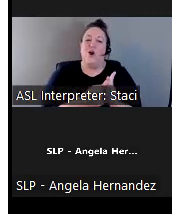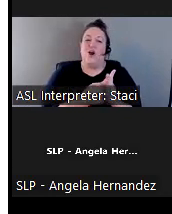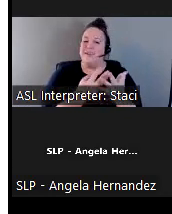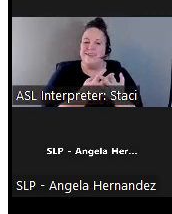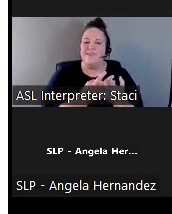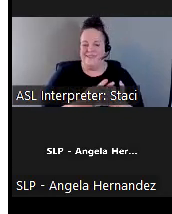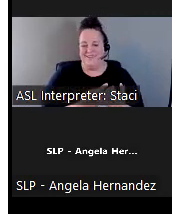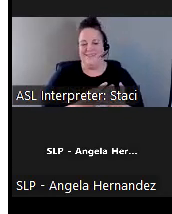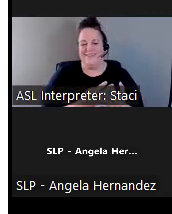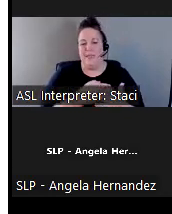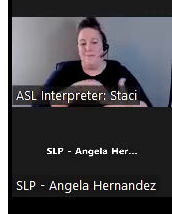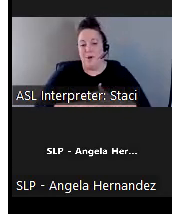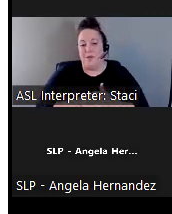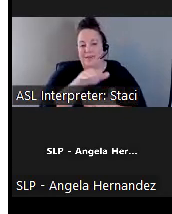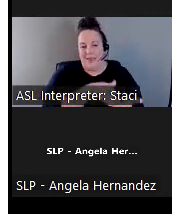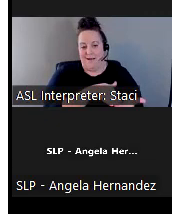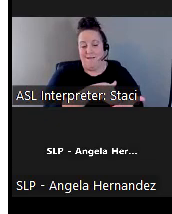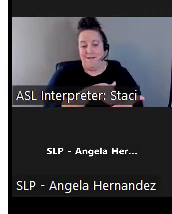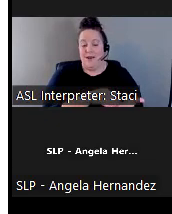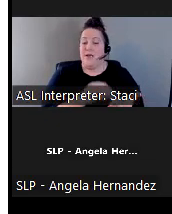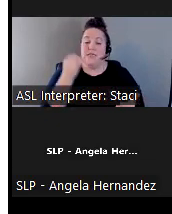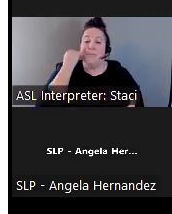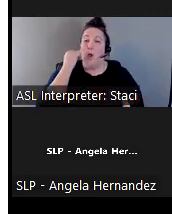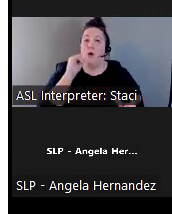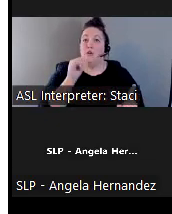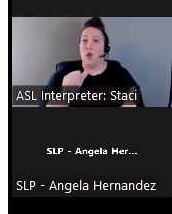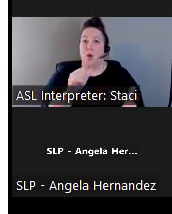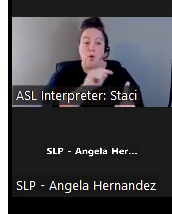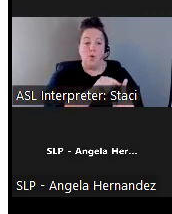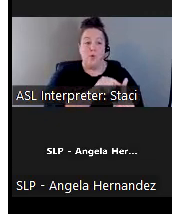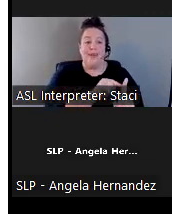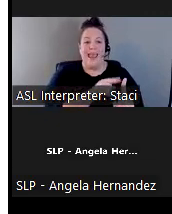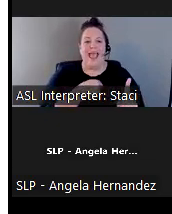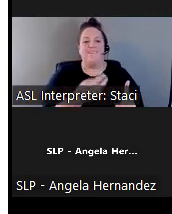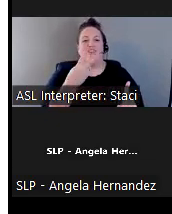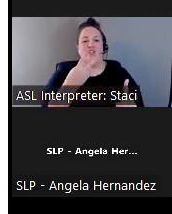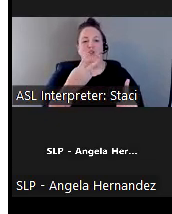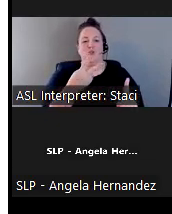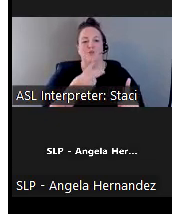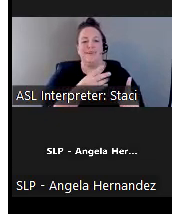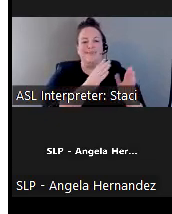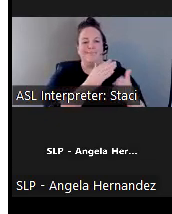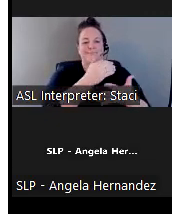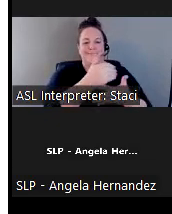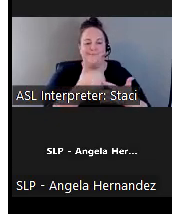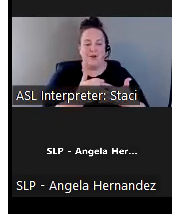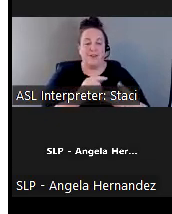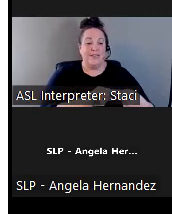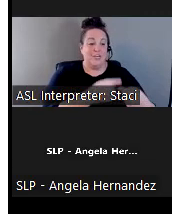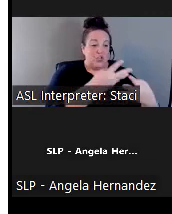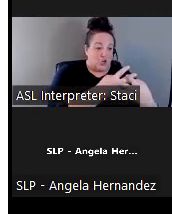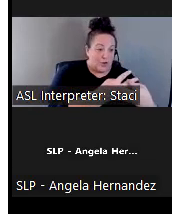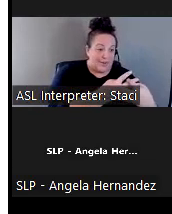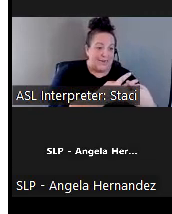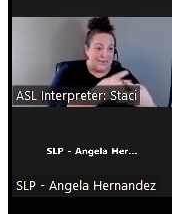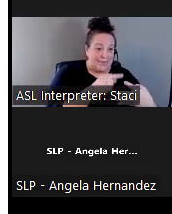center. But you need to know, if you don't, that often involves 2 stages. And so they screen, and then they're going to get a